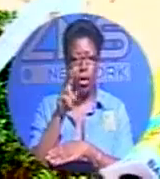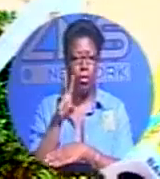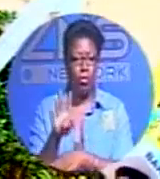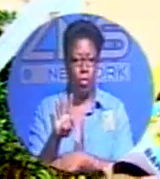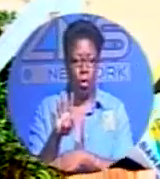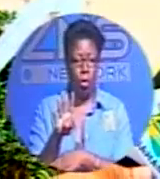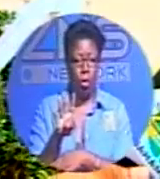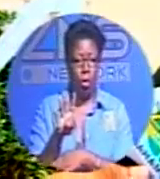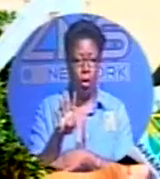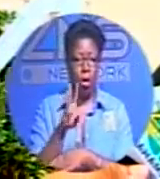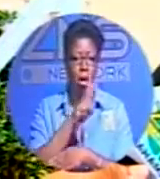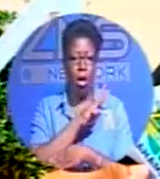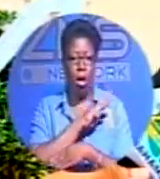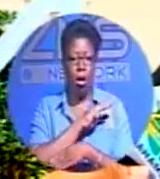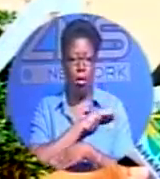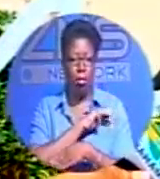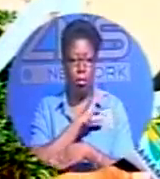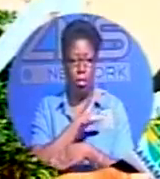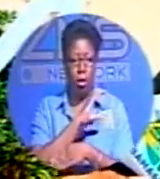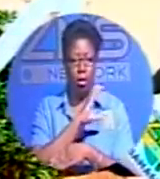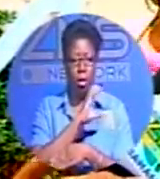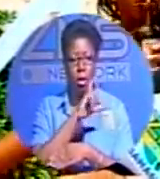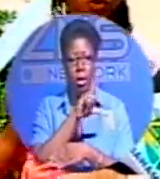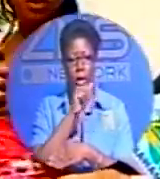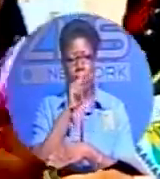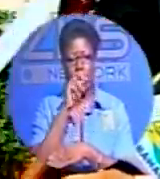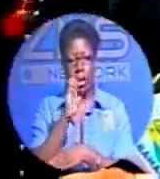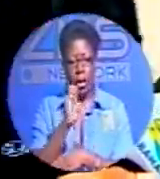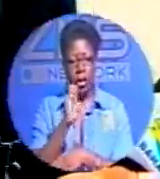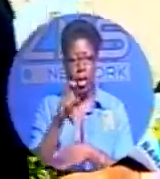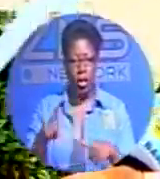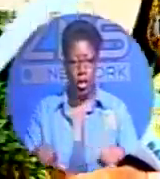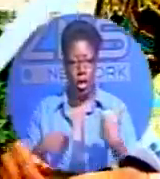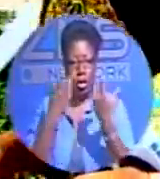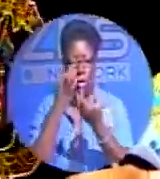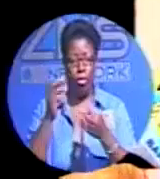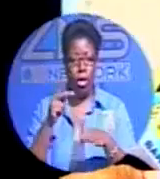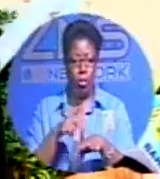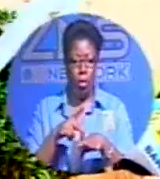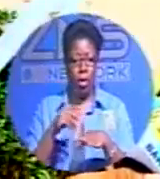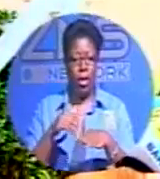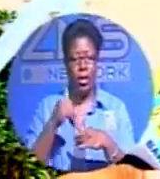234 McLean. She lives in Freeport. And the other